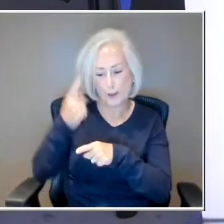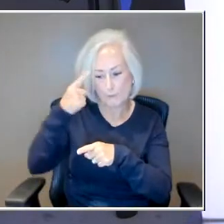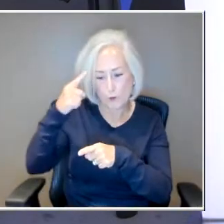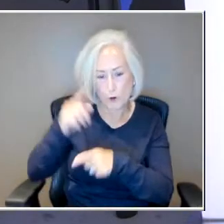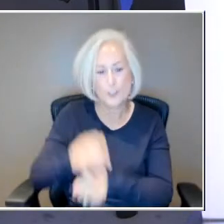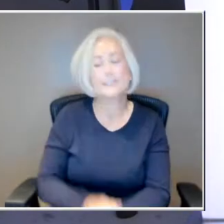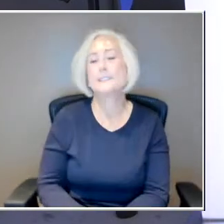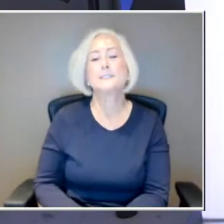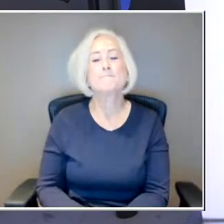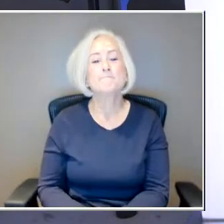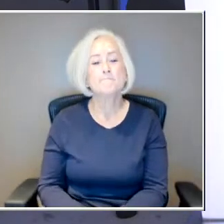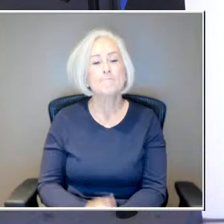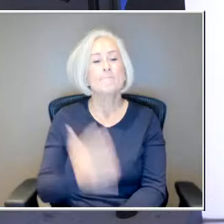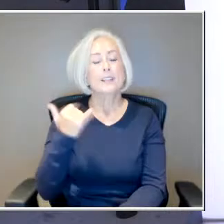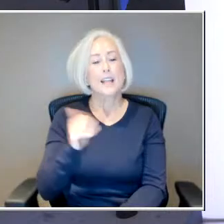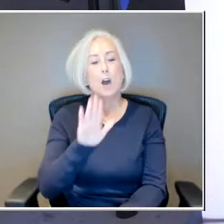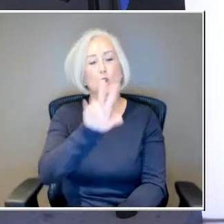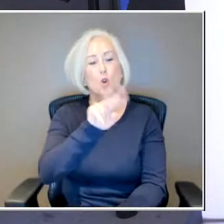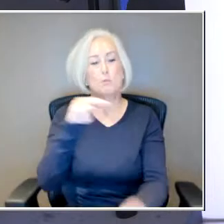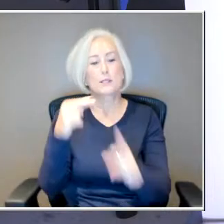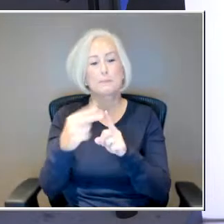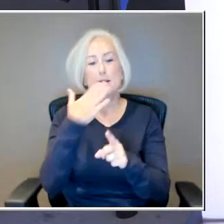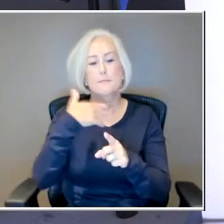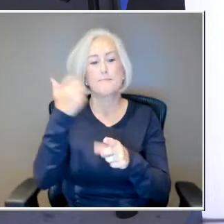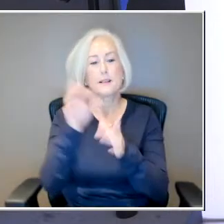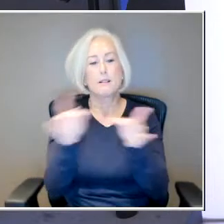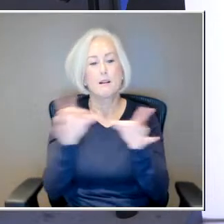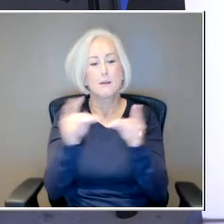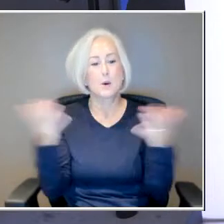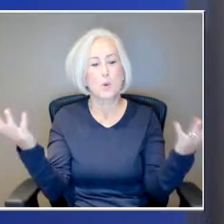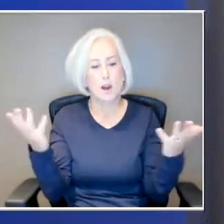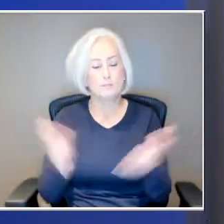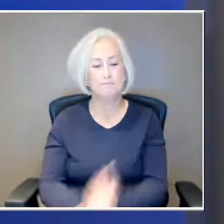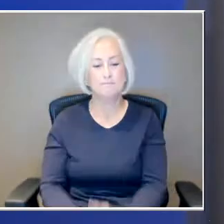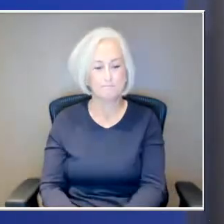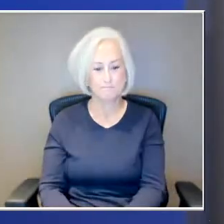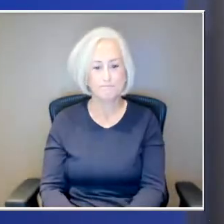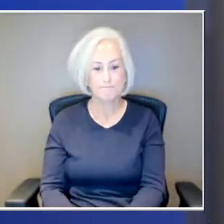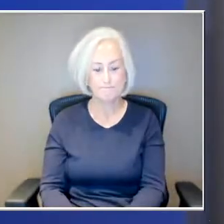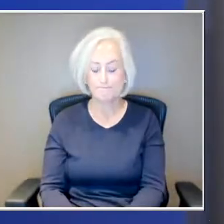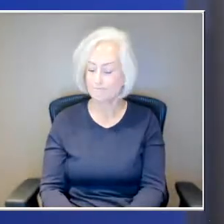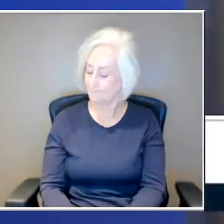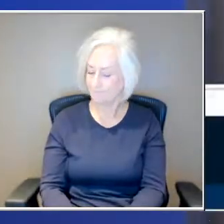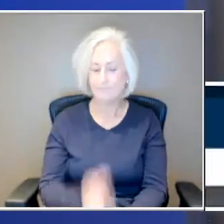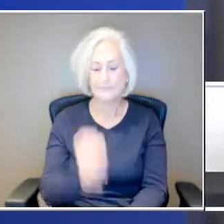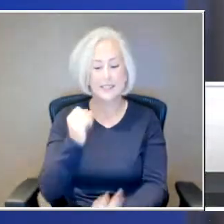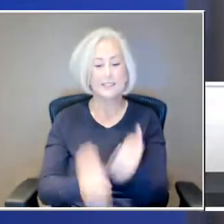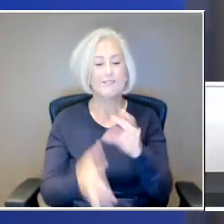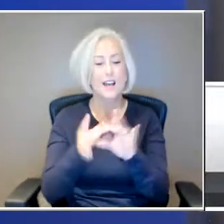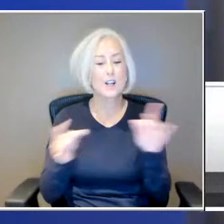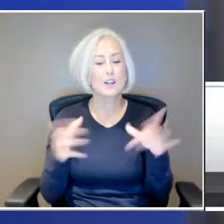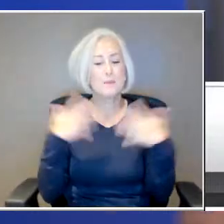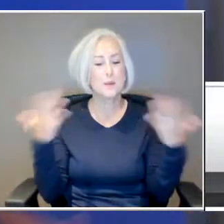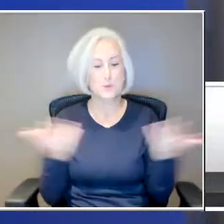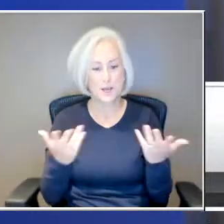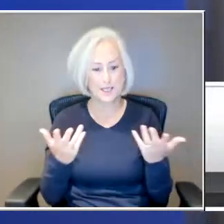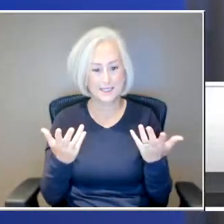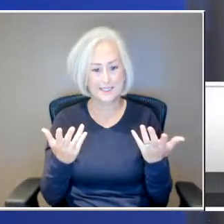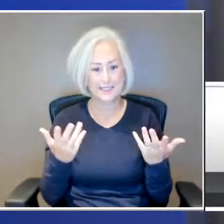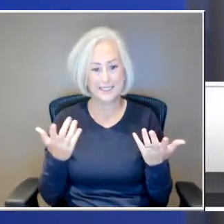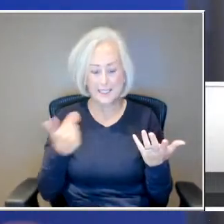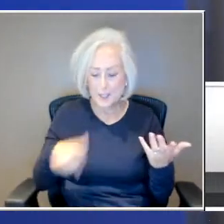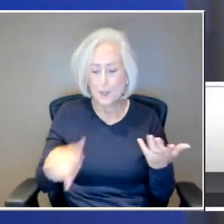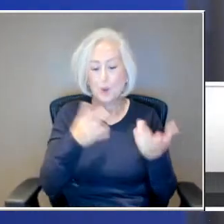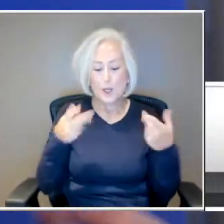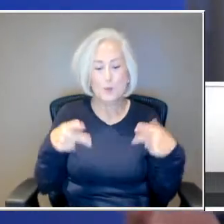you. From your perspective, what's the biggest takeaway today? Well, the biggest takeaway for me is that we are allowing our